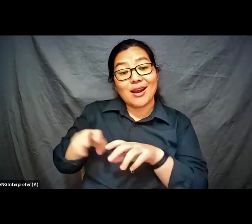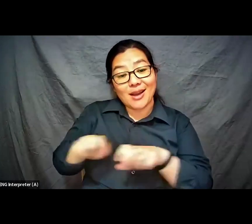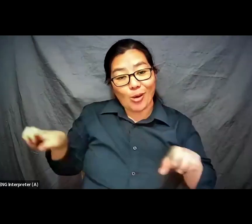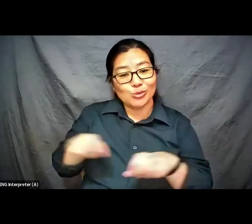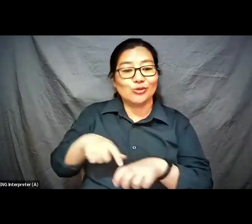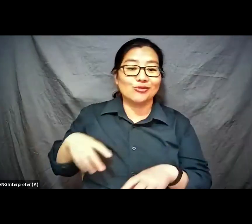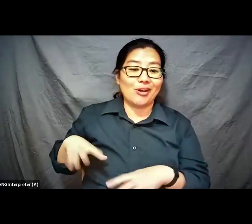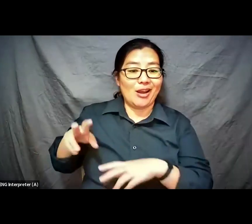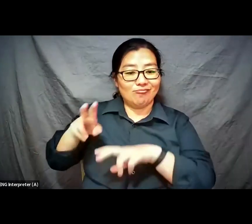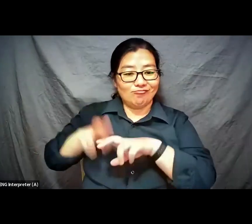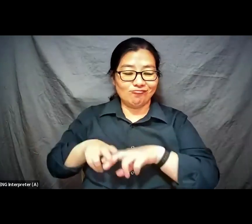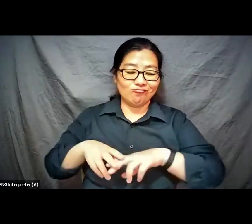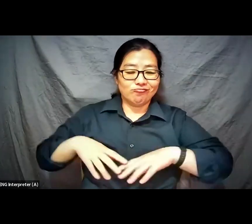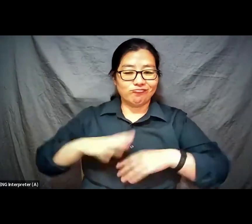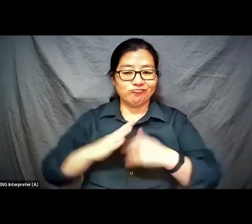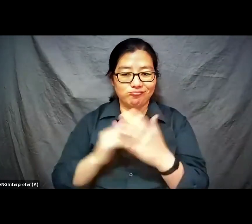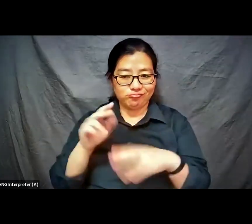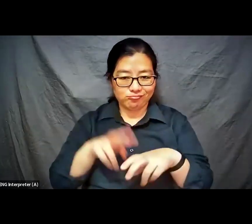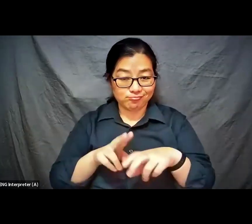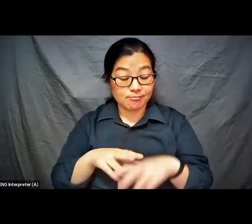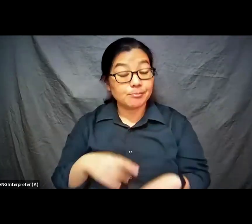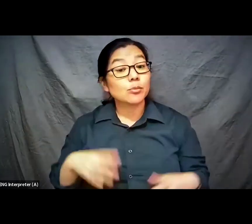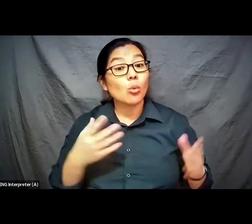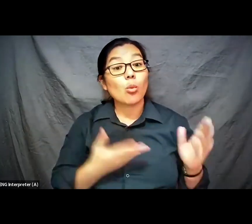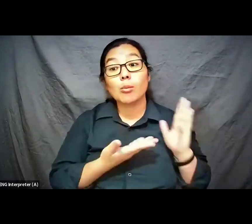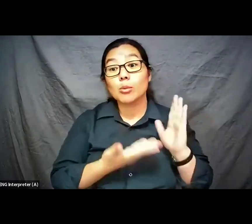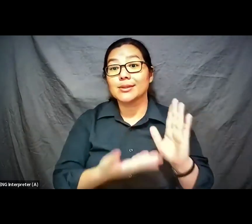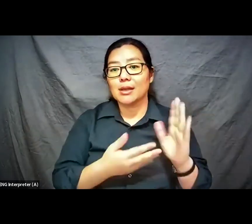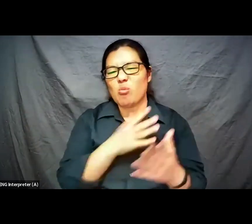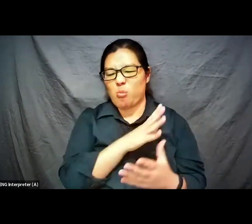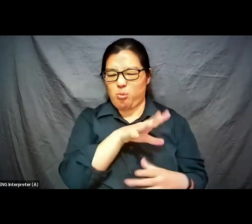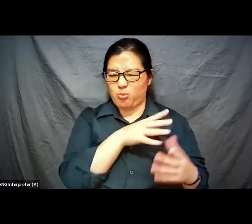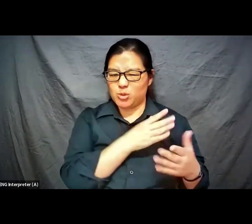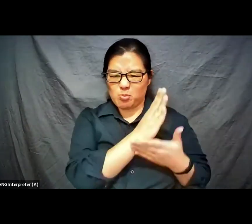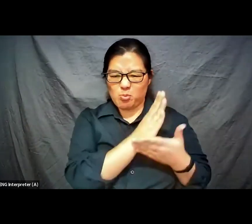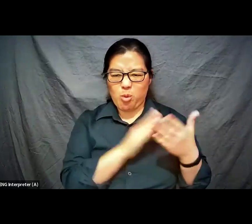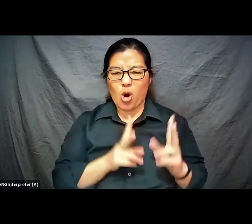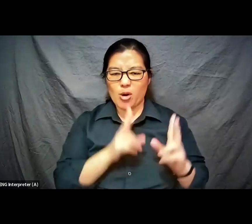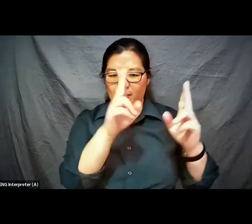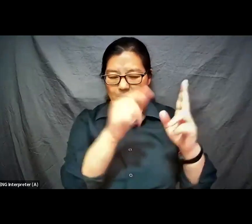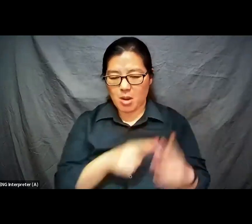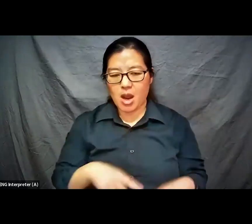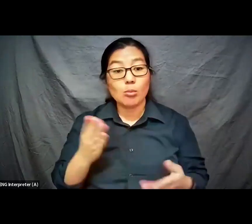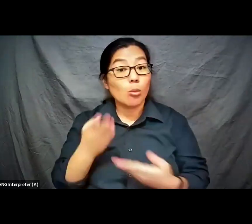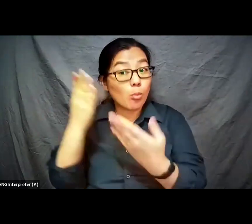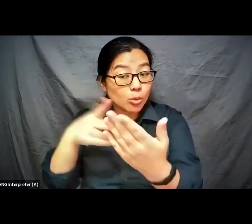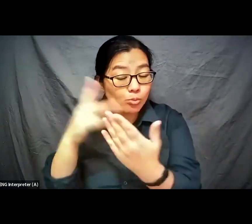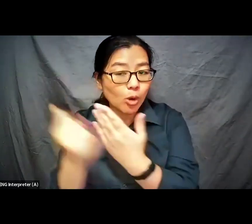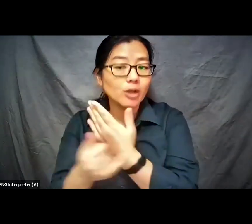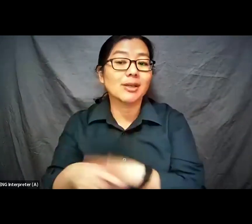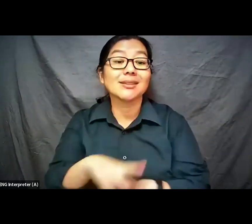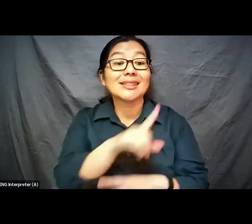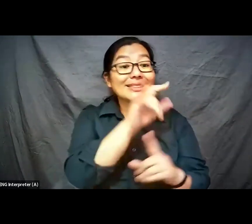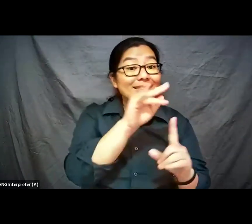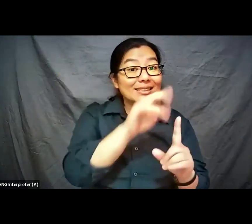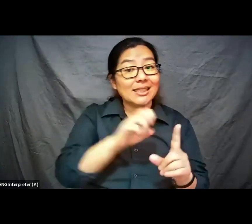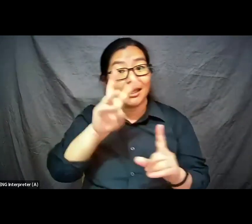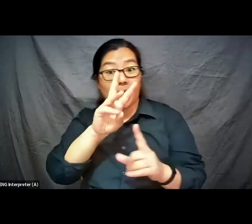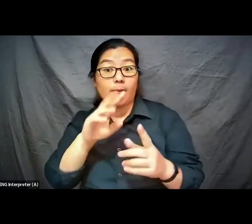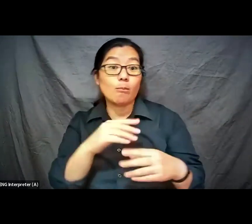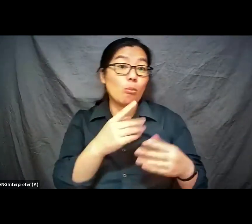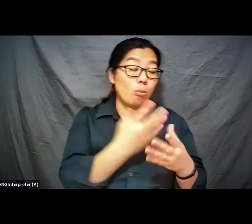be presenting today is part of my proposed project, which is a multi-sensory zine, both physical and